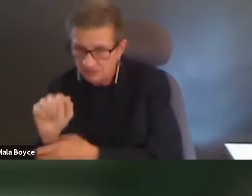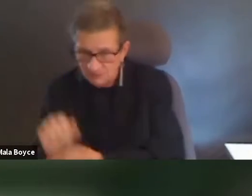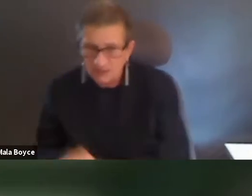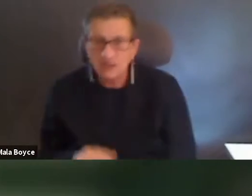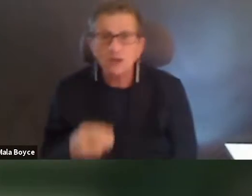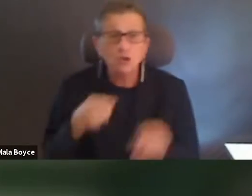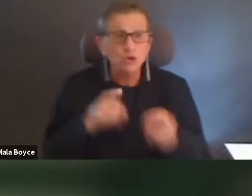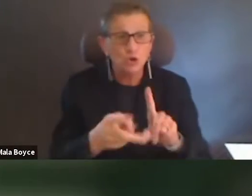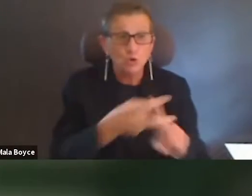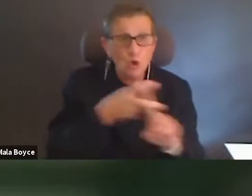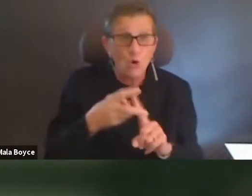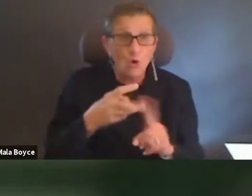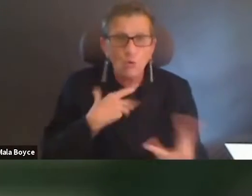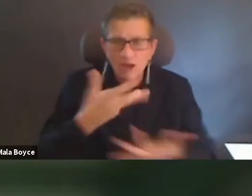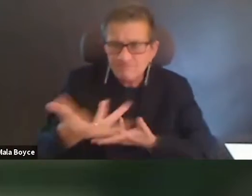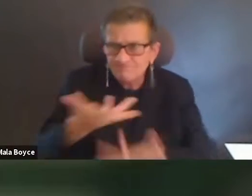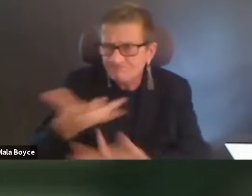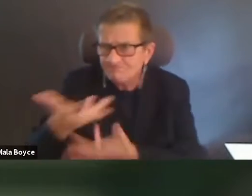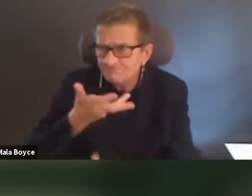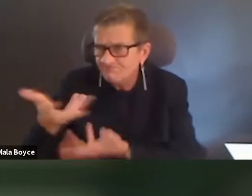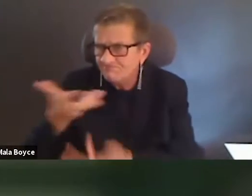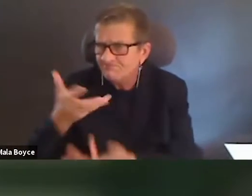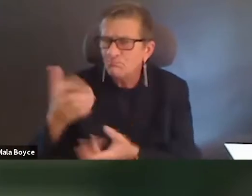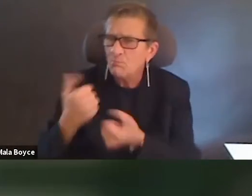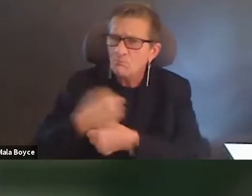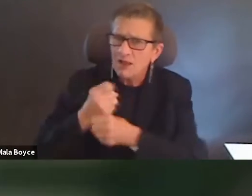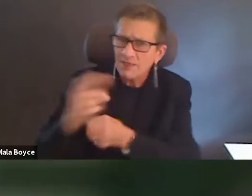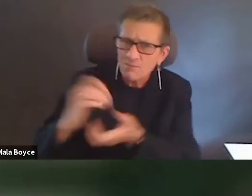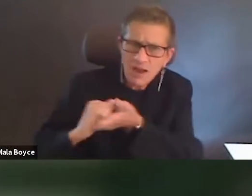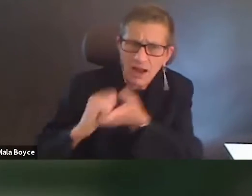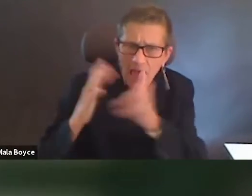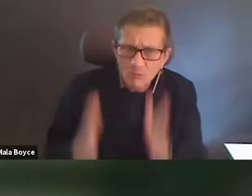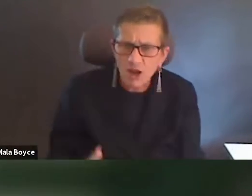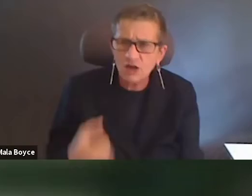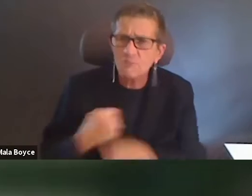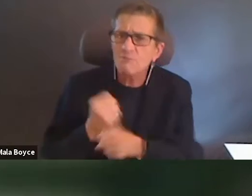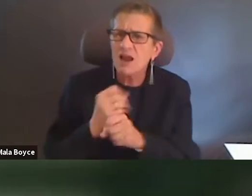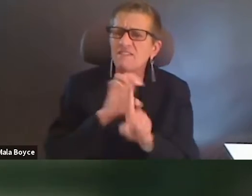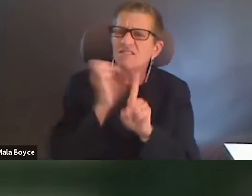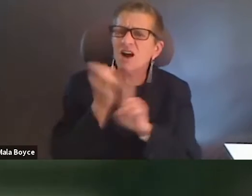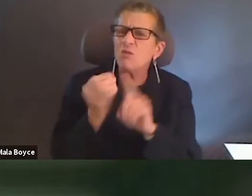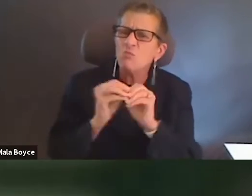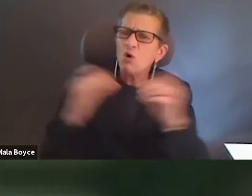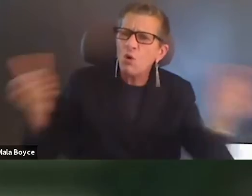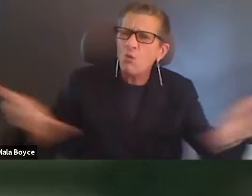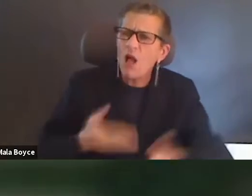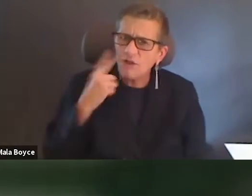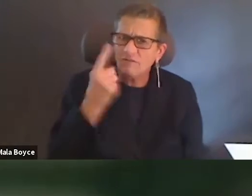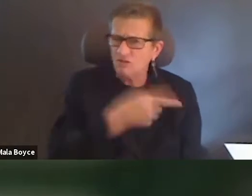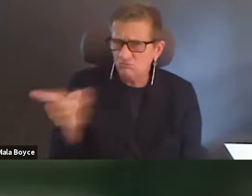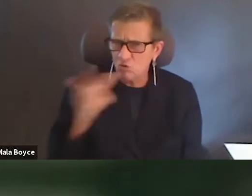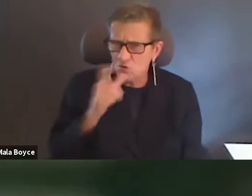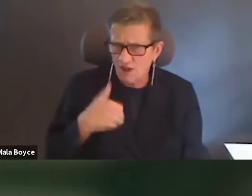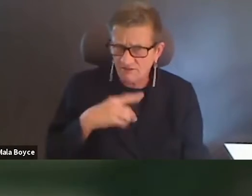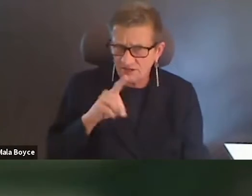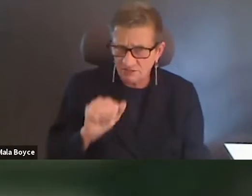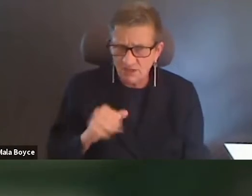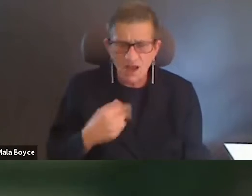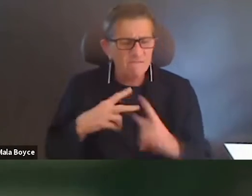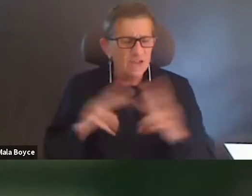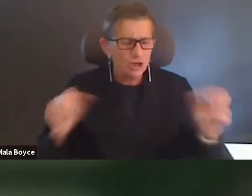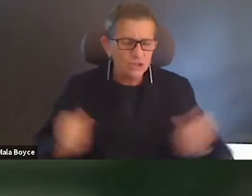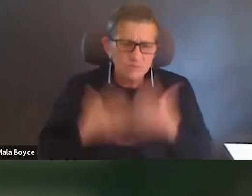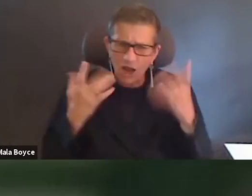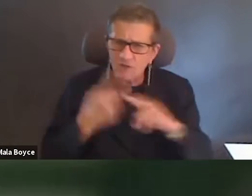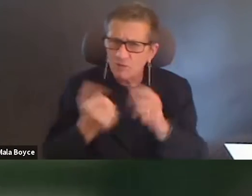engage students as collaborators on making the learning environment more welcome for those with disabilities. I am inspired by everyone